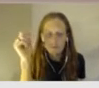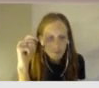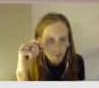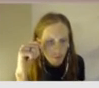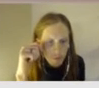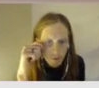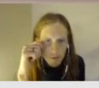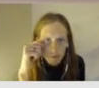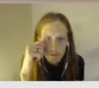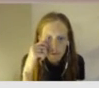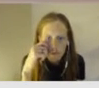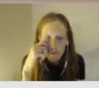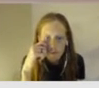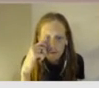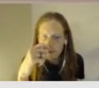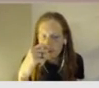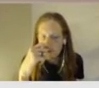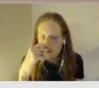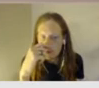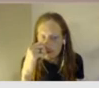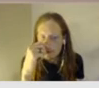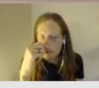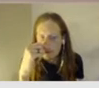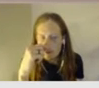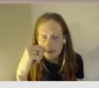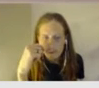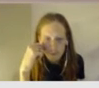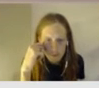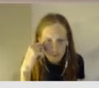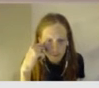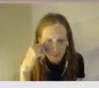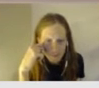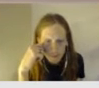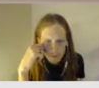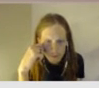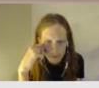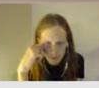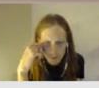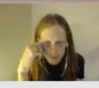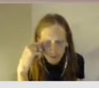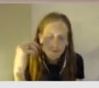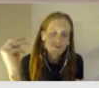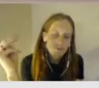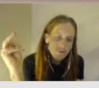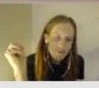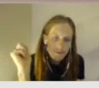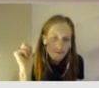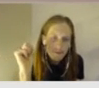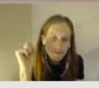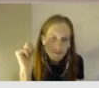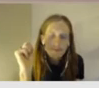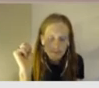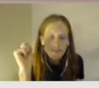person. My whole family, they're pretty, I guess, social and outgoing. And so it kind of allows me to have another identity,